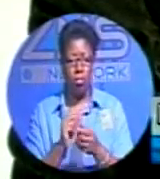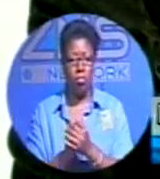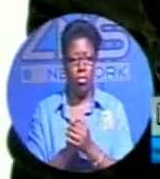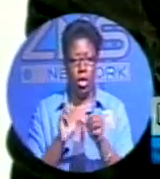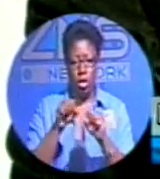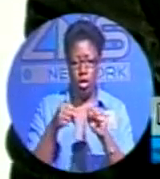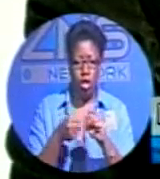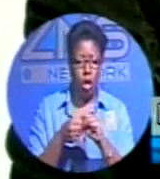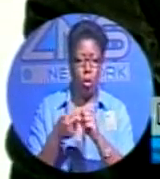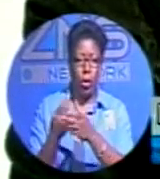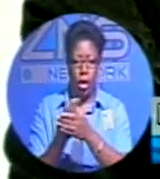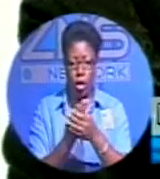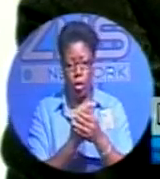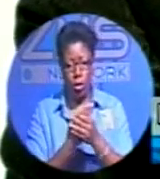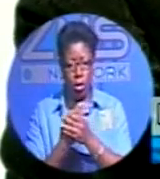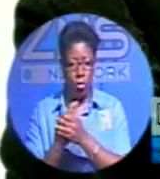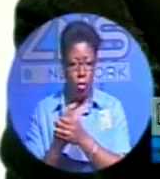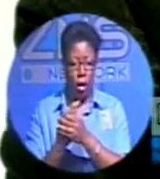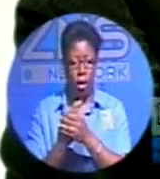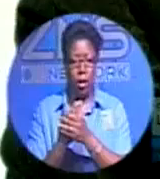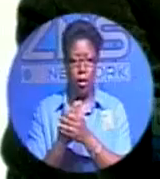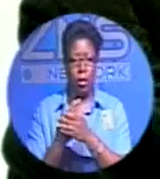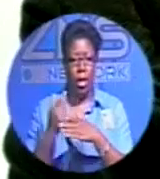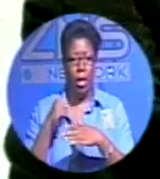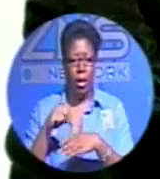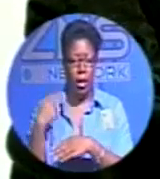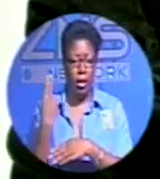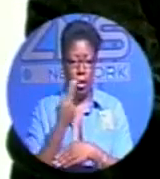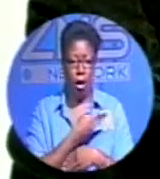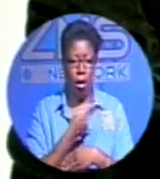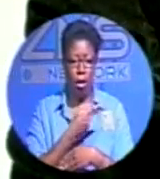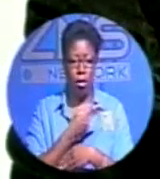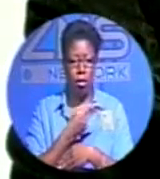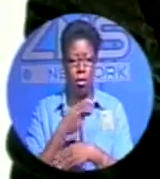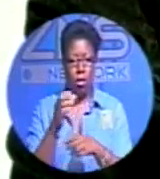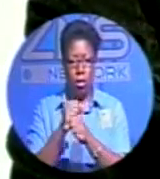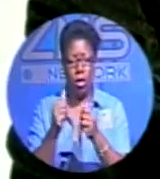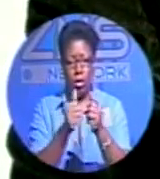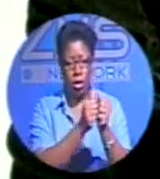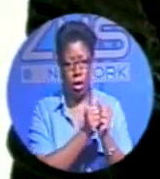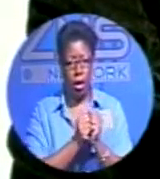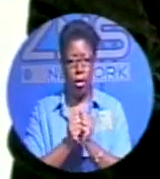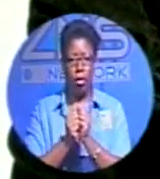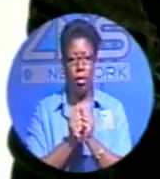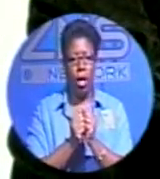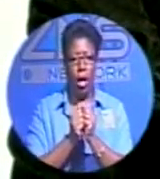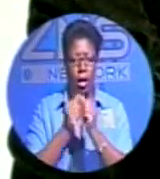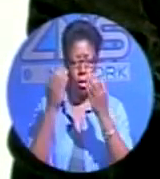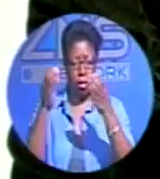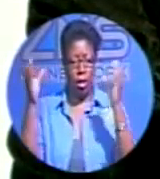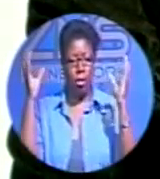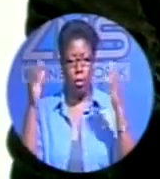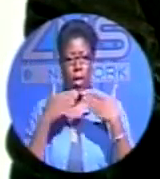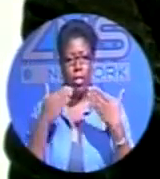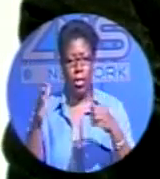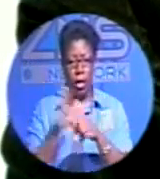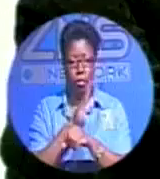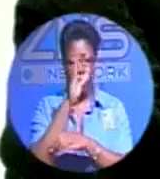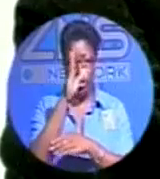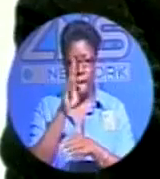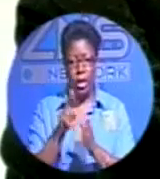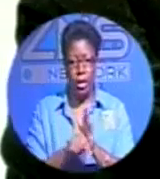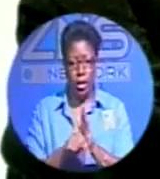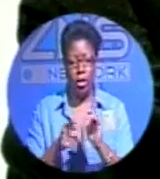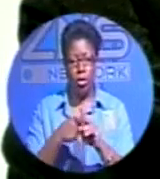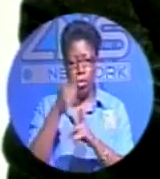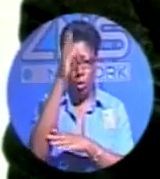a unified purpose, let us embark on this time of celebration with thankfulness to God